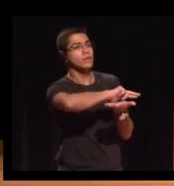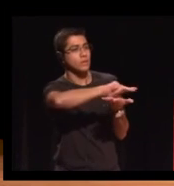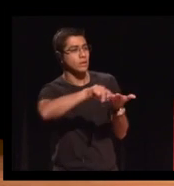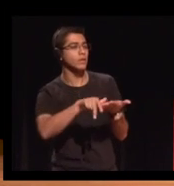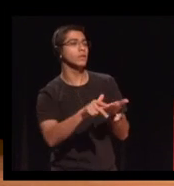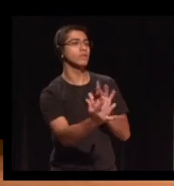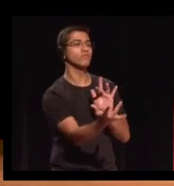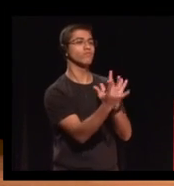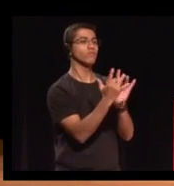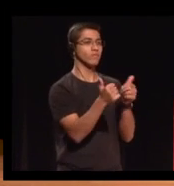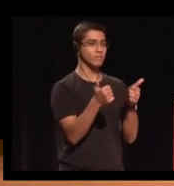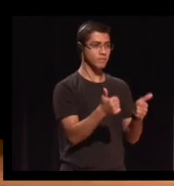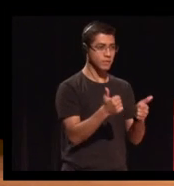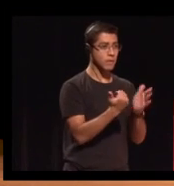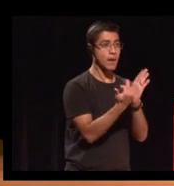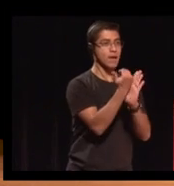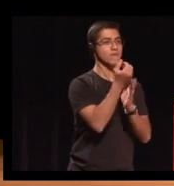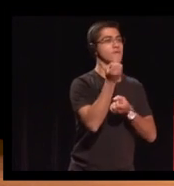But